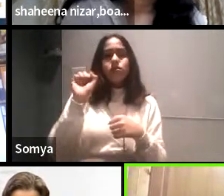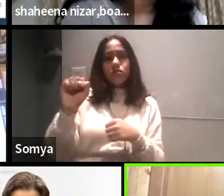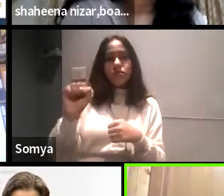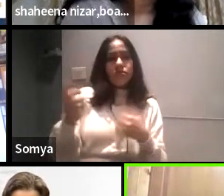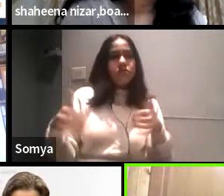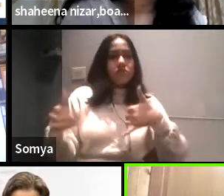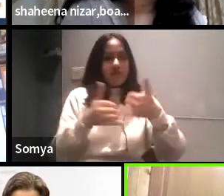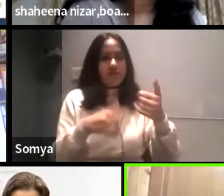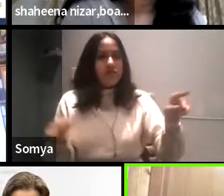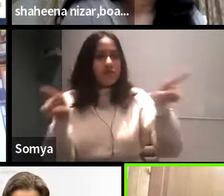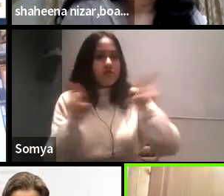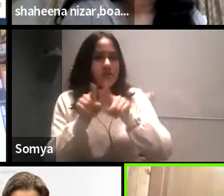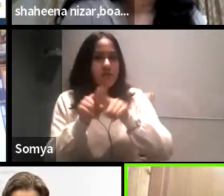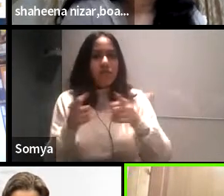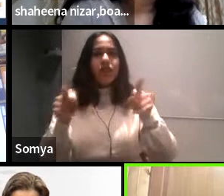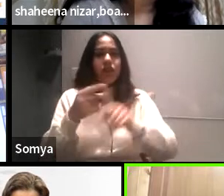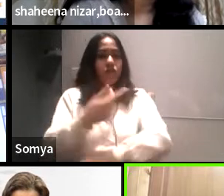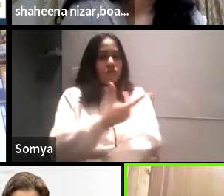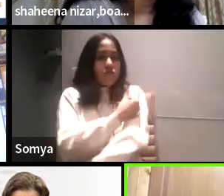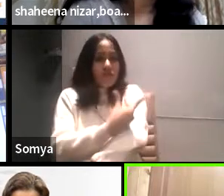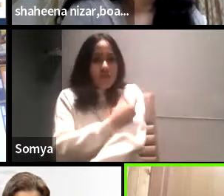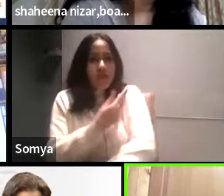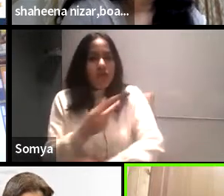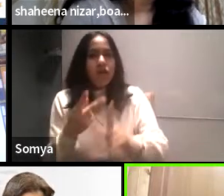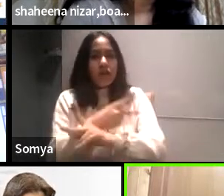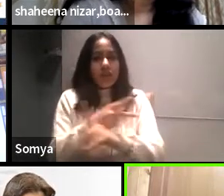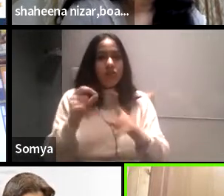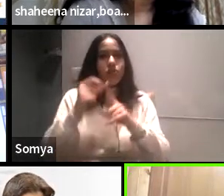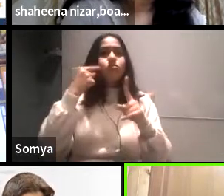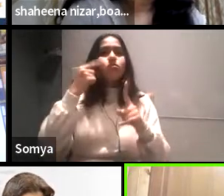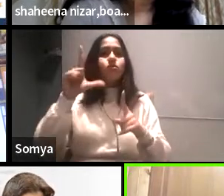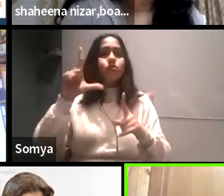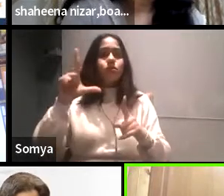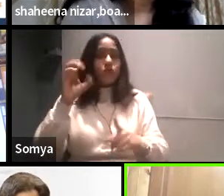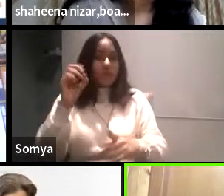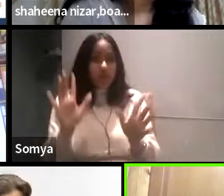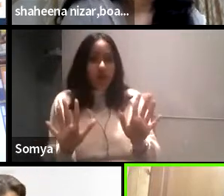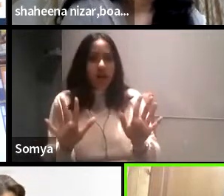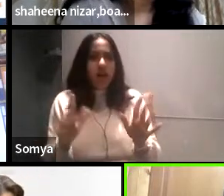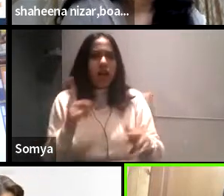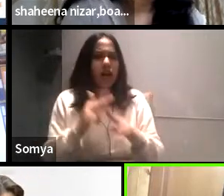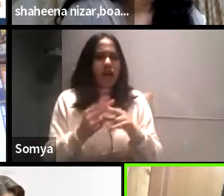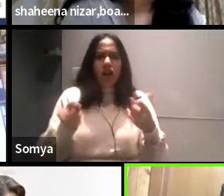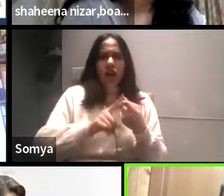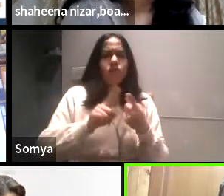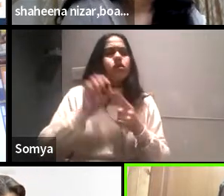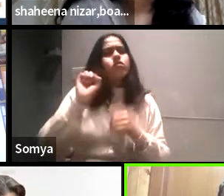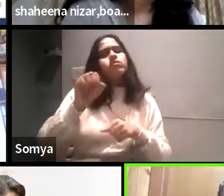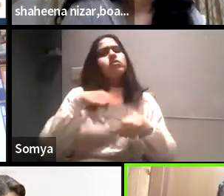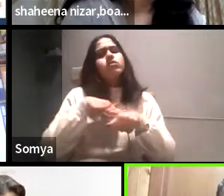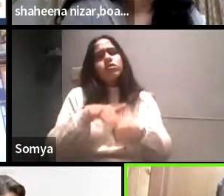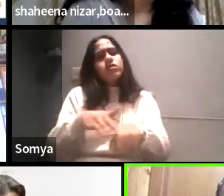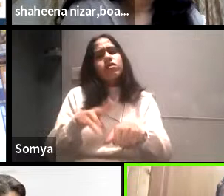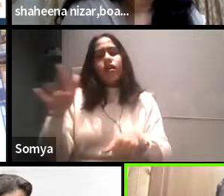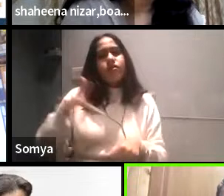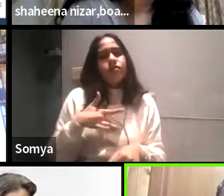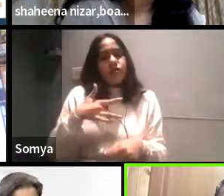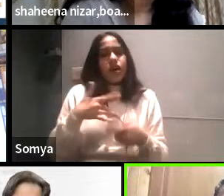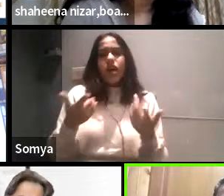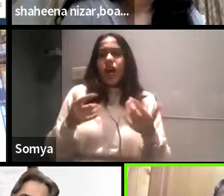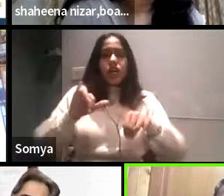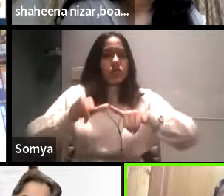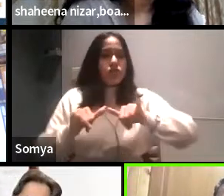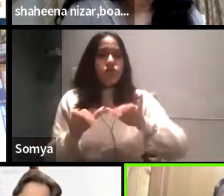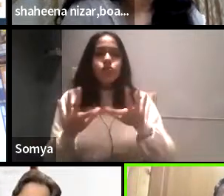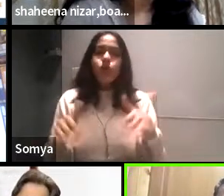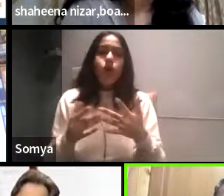in the space of polio and the people who are impacted by polio and subsequent after effects. So how did you tackle, and